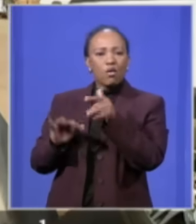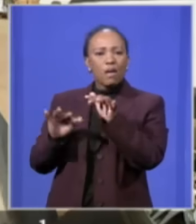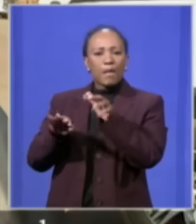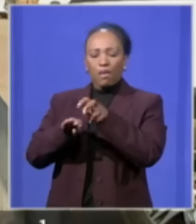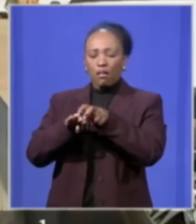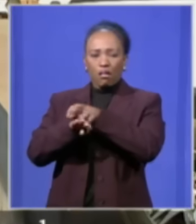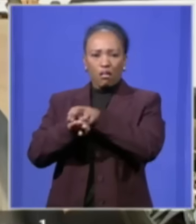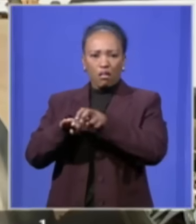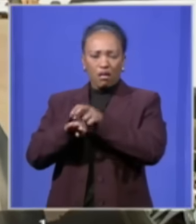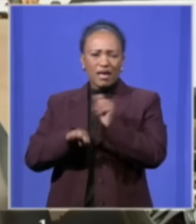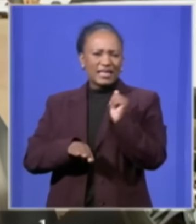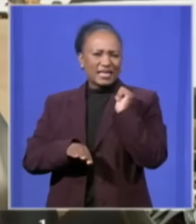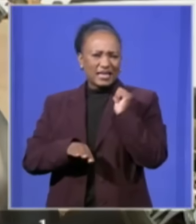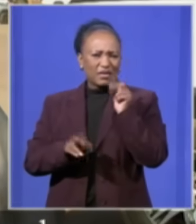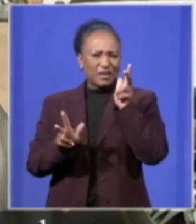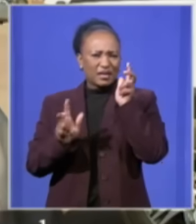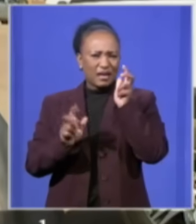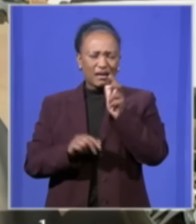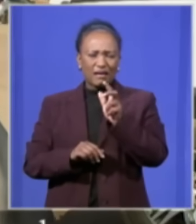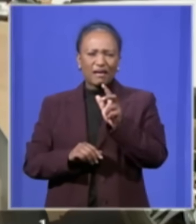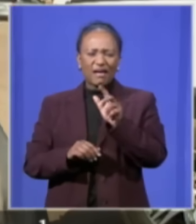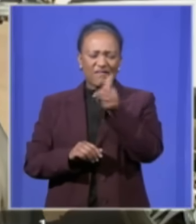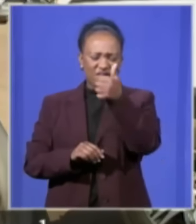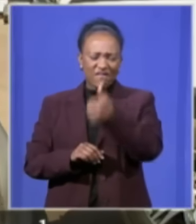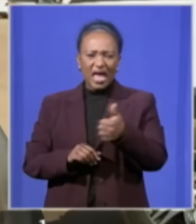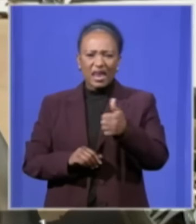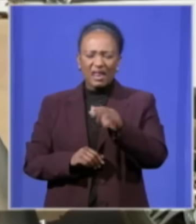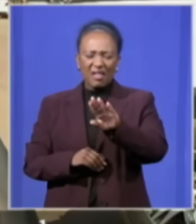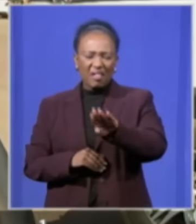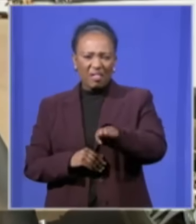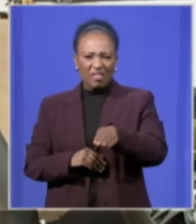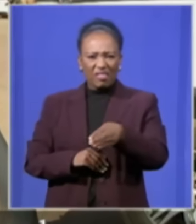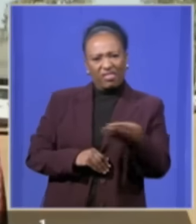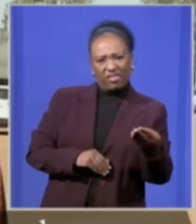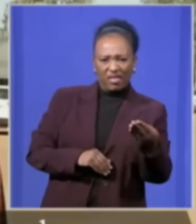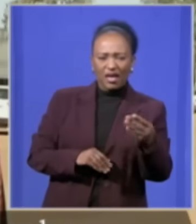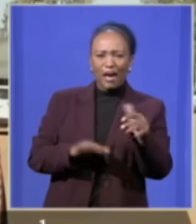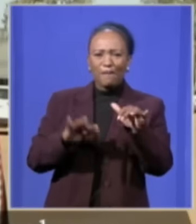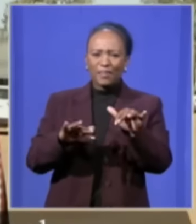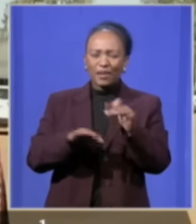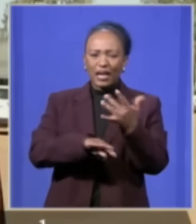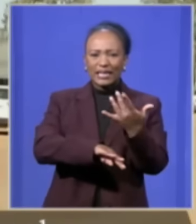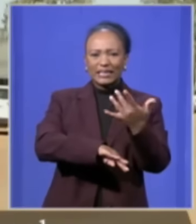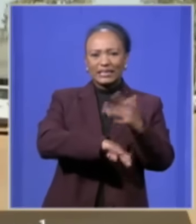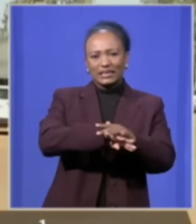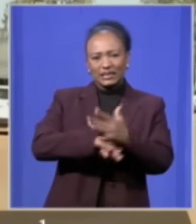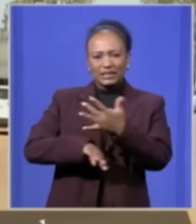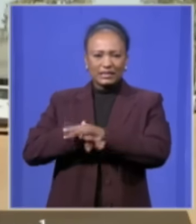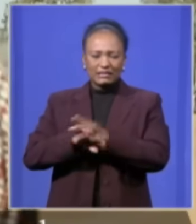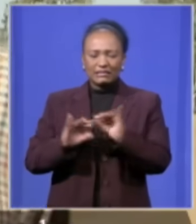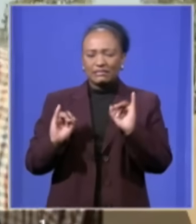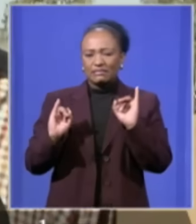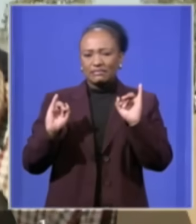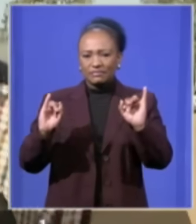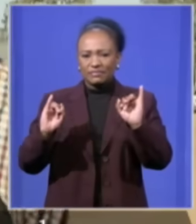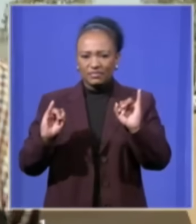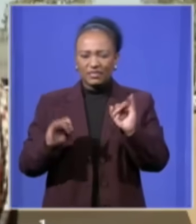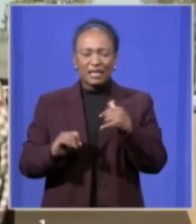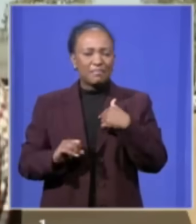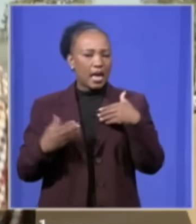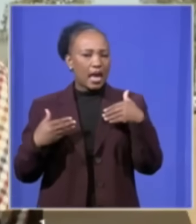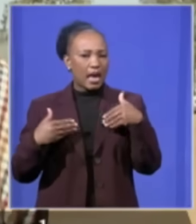re kwa gore e wele e bolaile batho ba le re ranya makubu a se ntshware botse because ke la bobedi